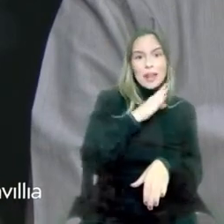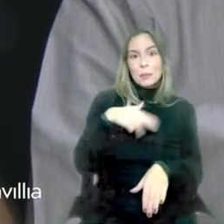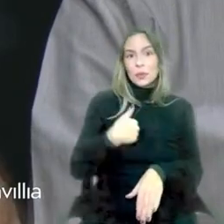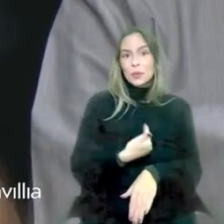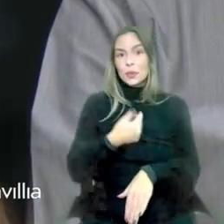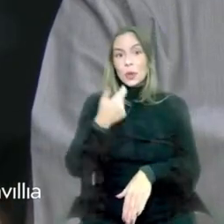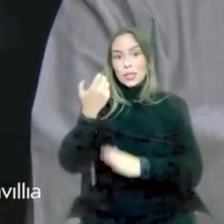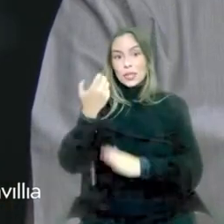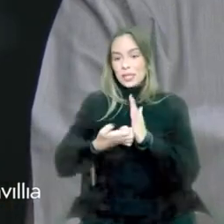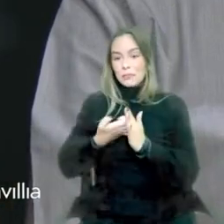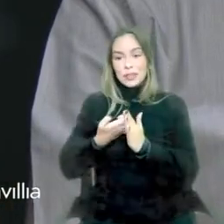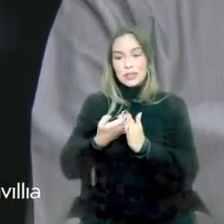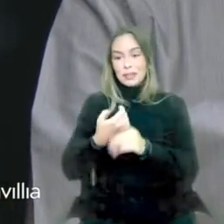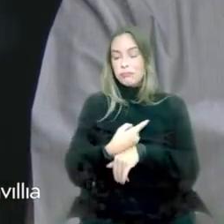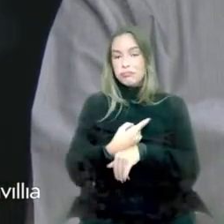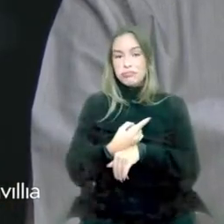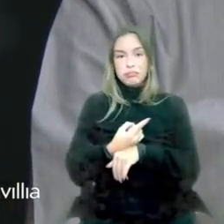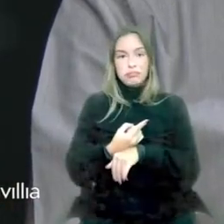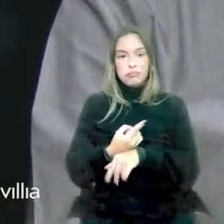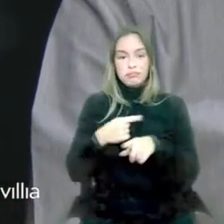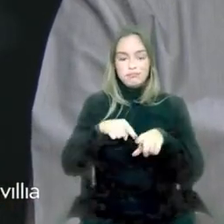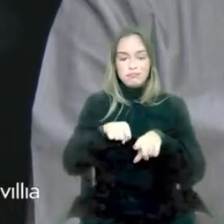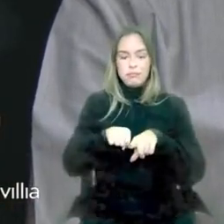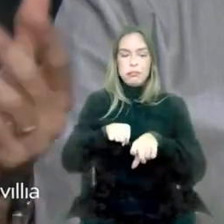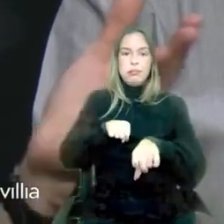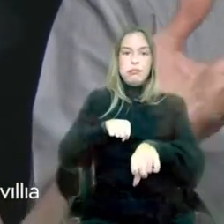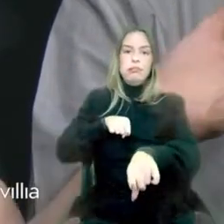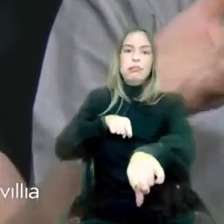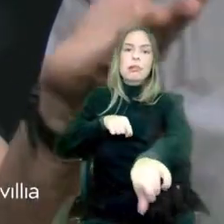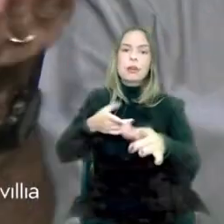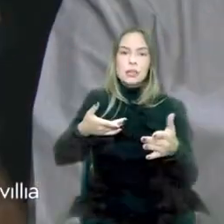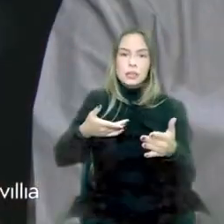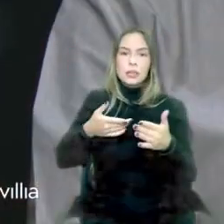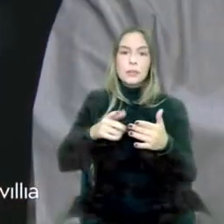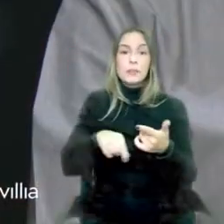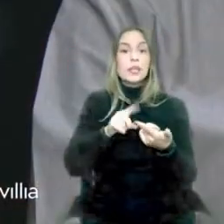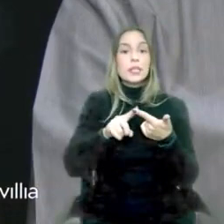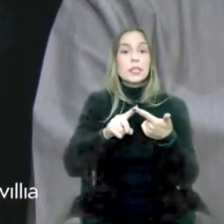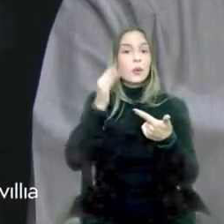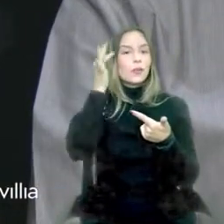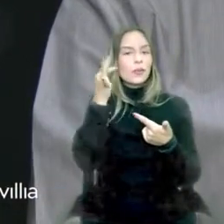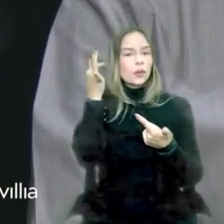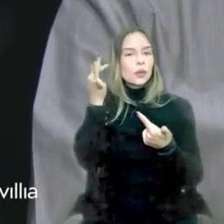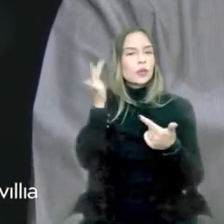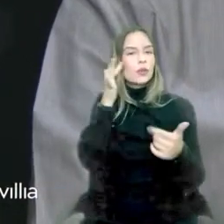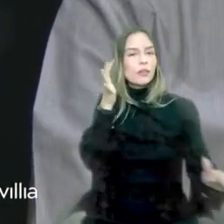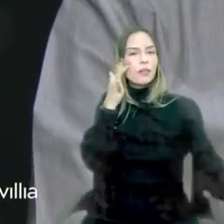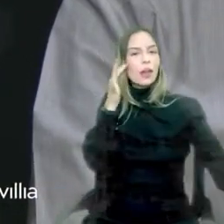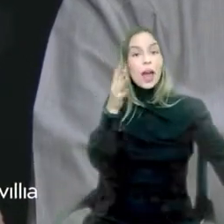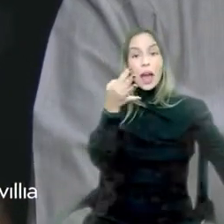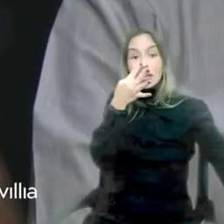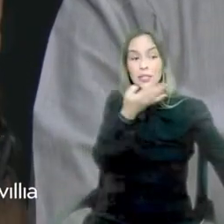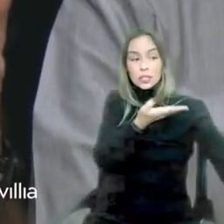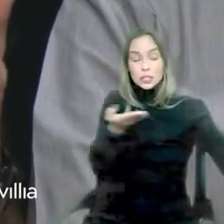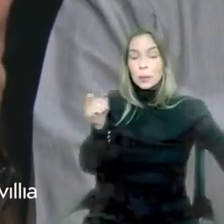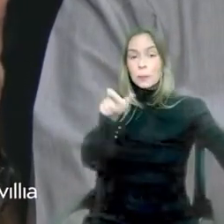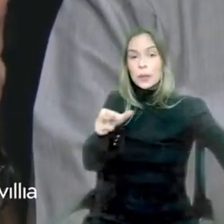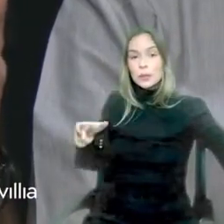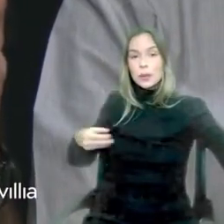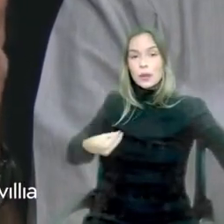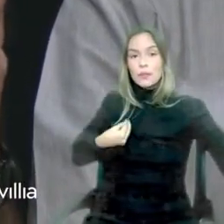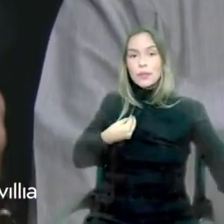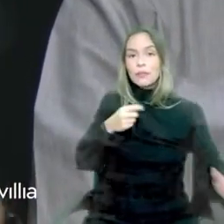Then, second philosophical question. Look at our audience here. How many of us are millennials or alpha